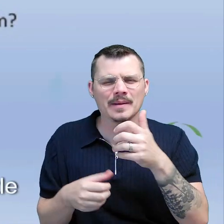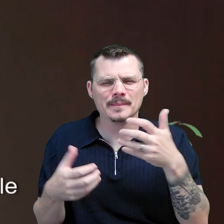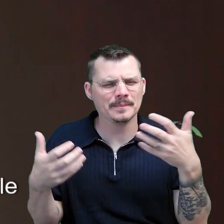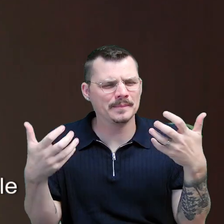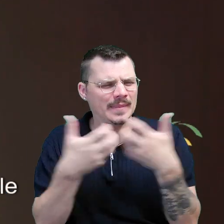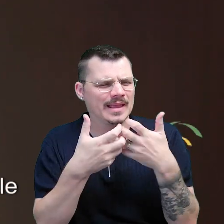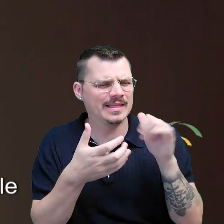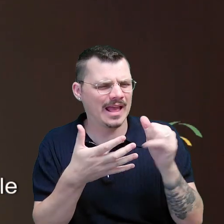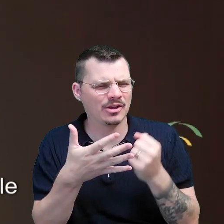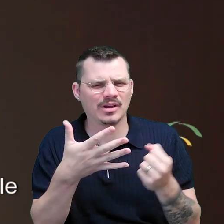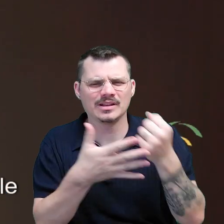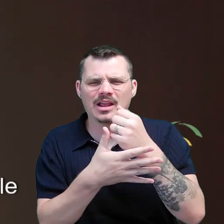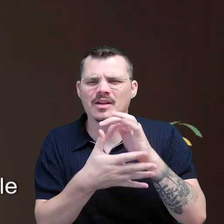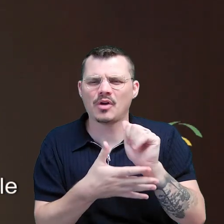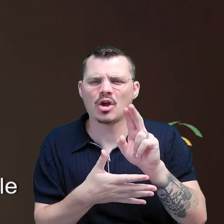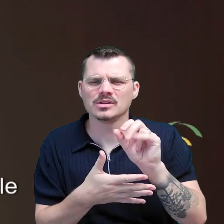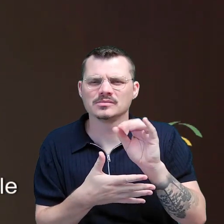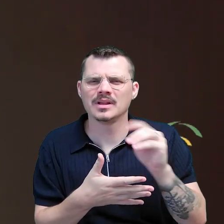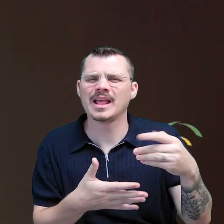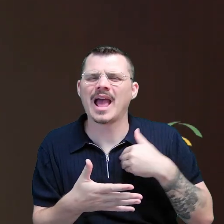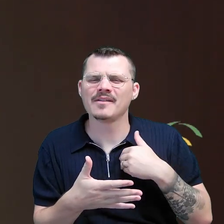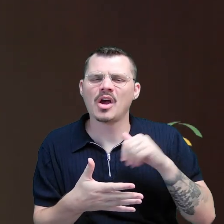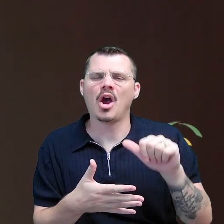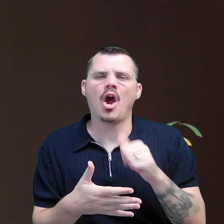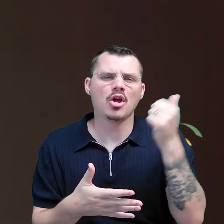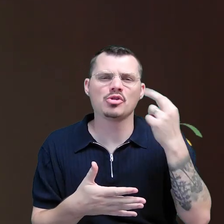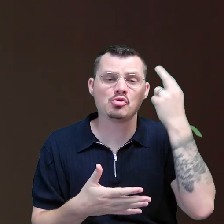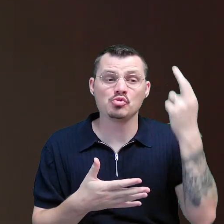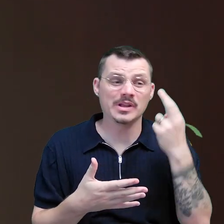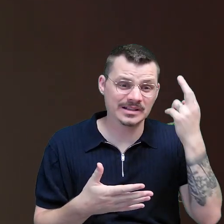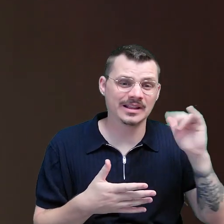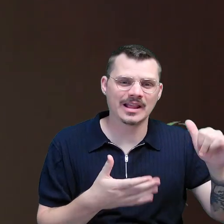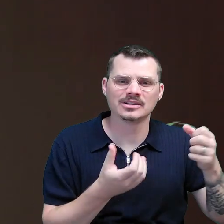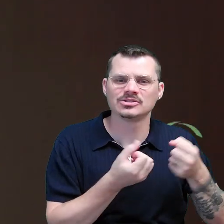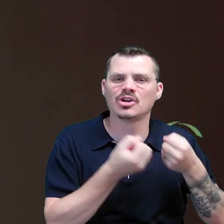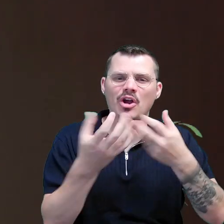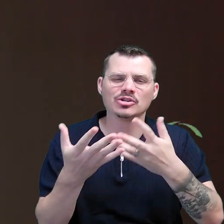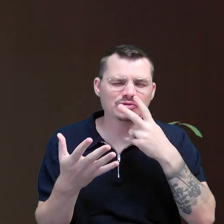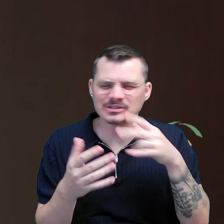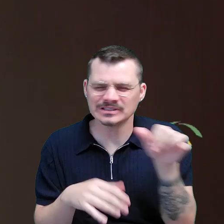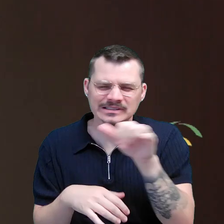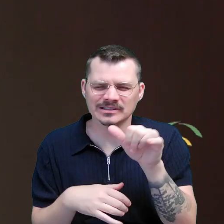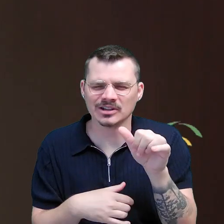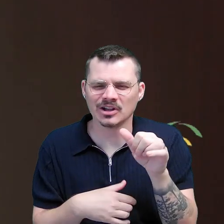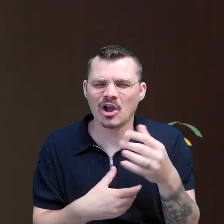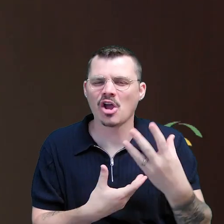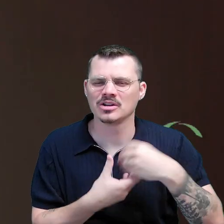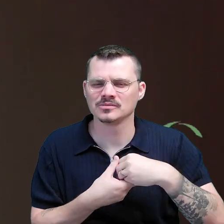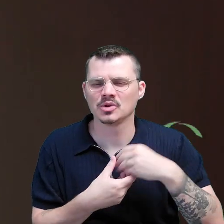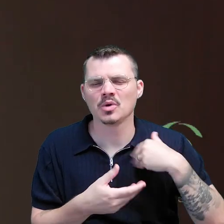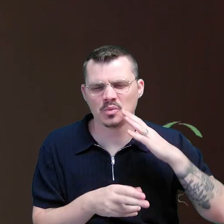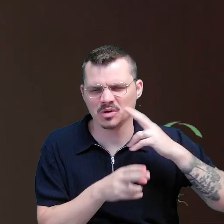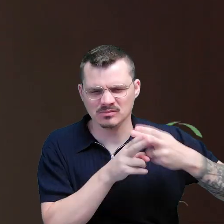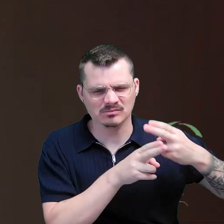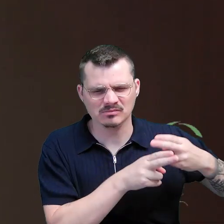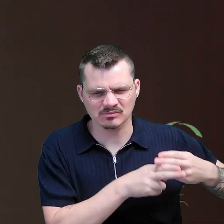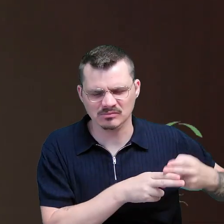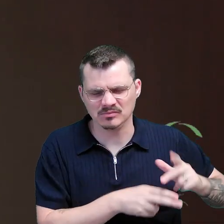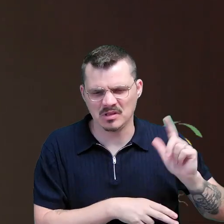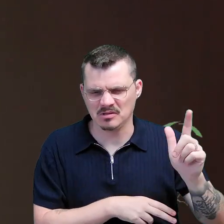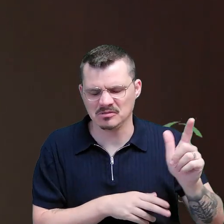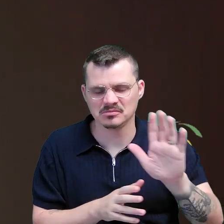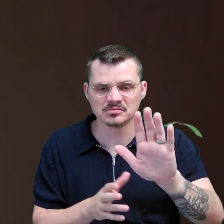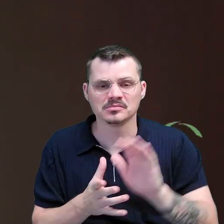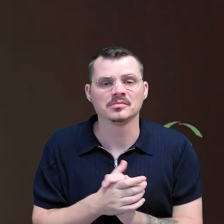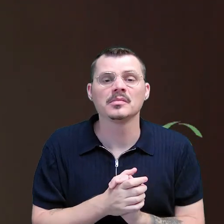They got some other reason to look a little like they have autism. We'll talk about those other conditions in a minute.